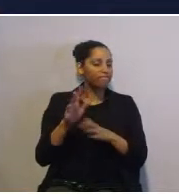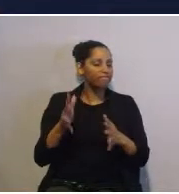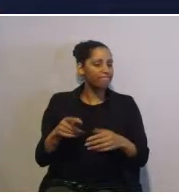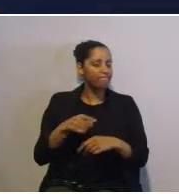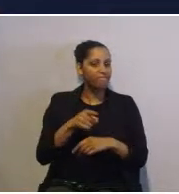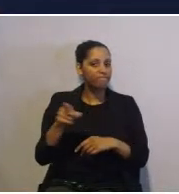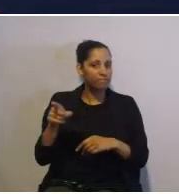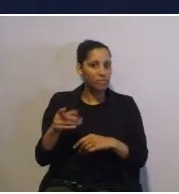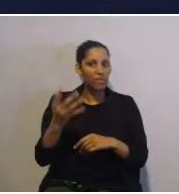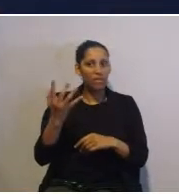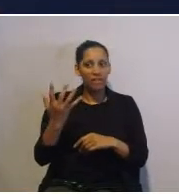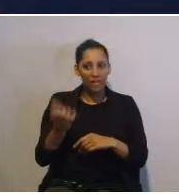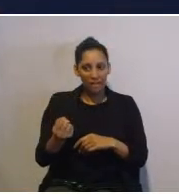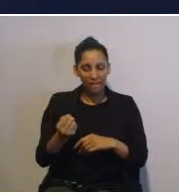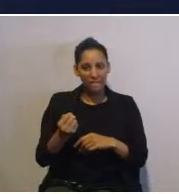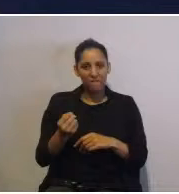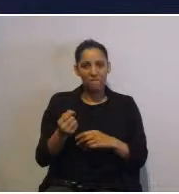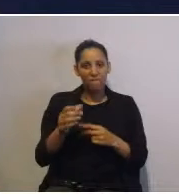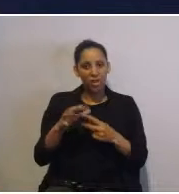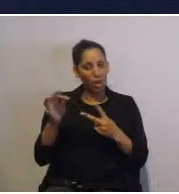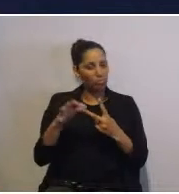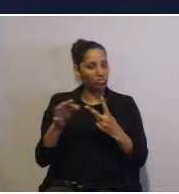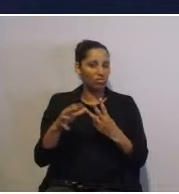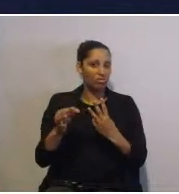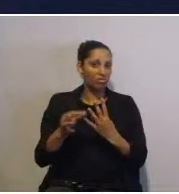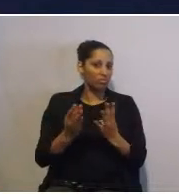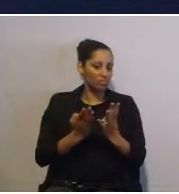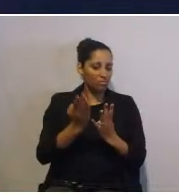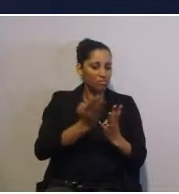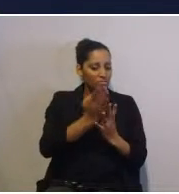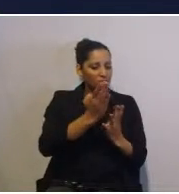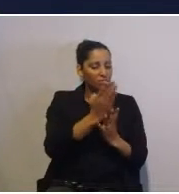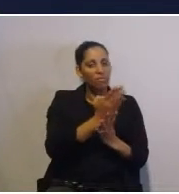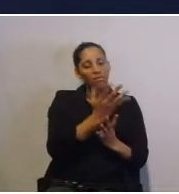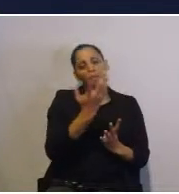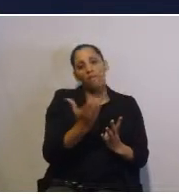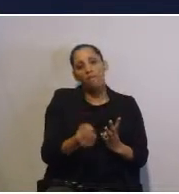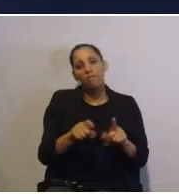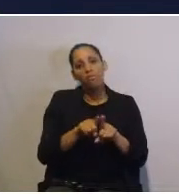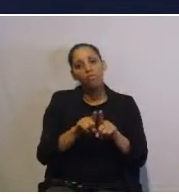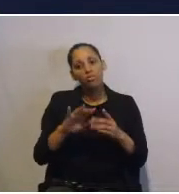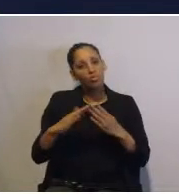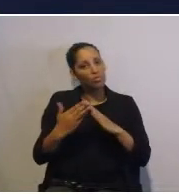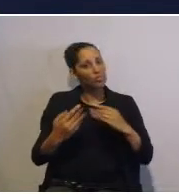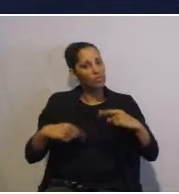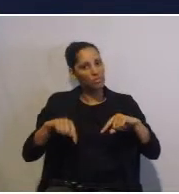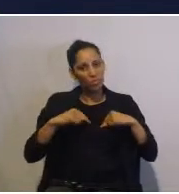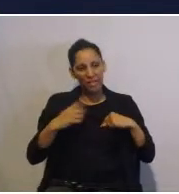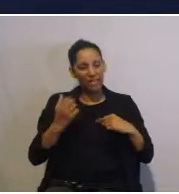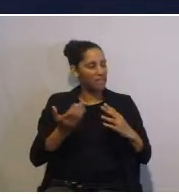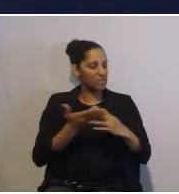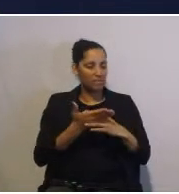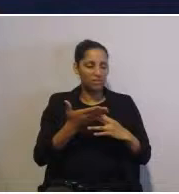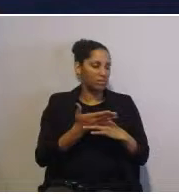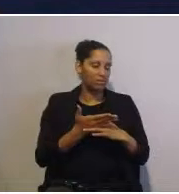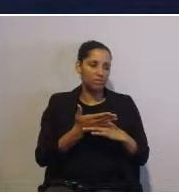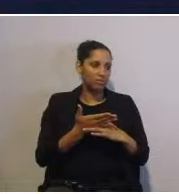your disposal various options, and that we in the community, we don't have all the access to